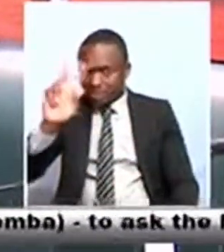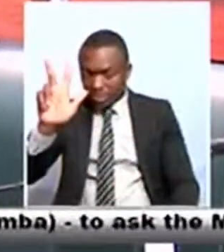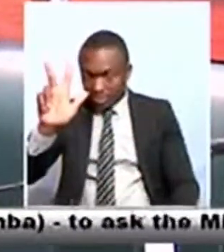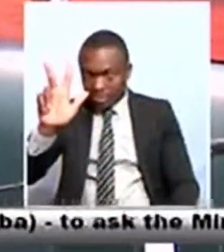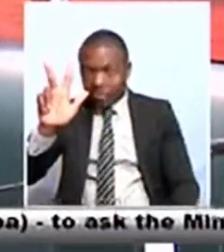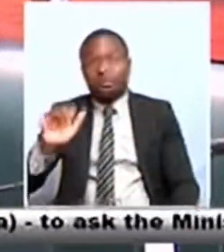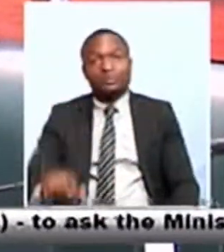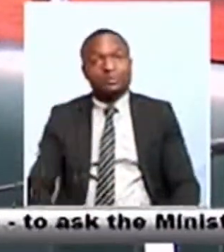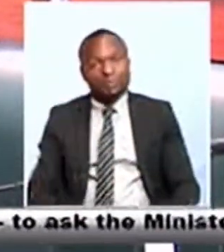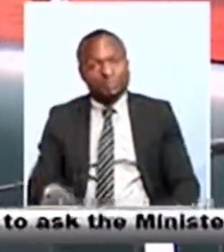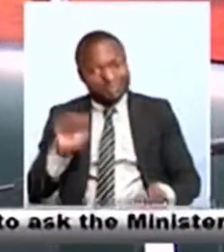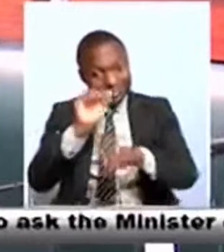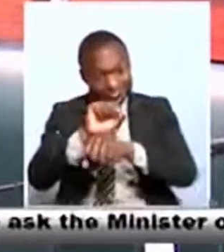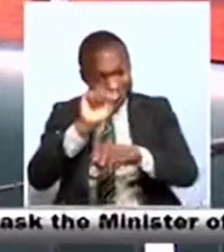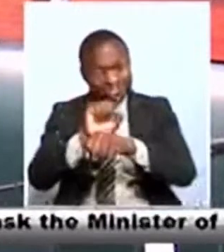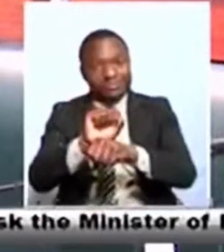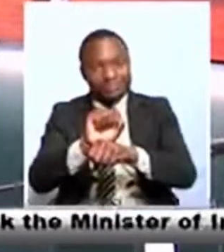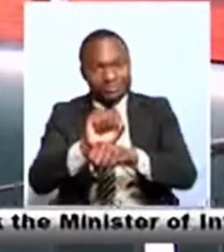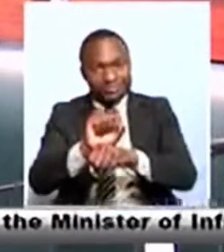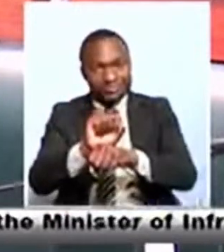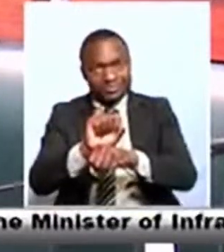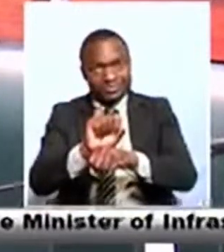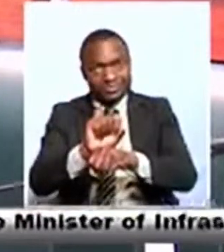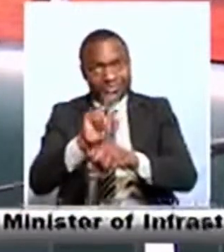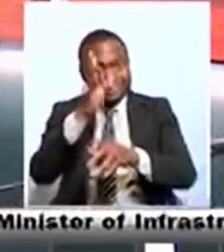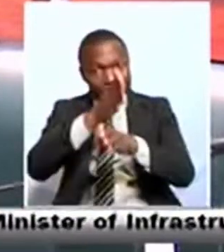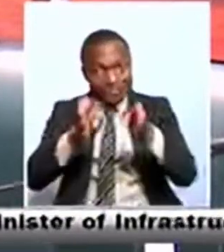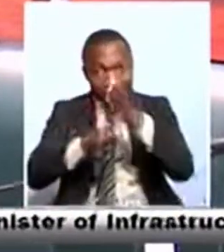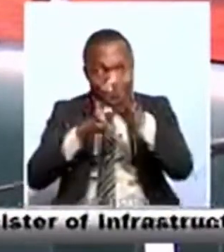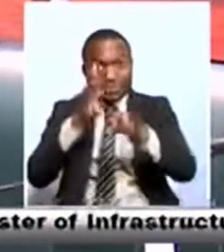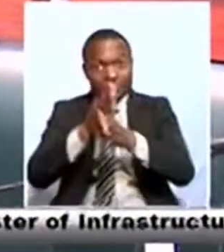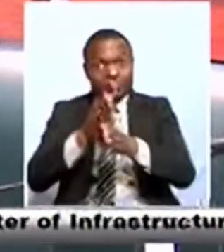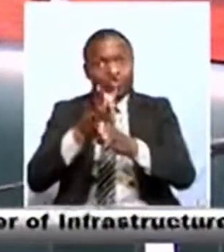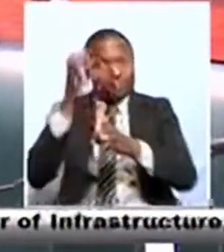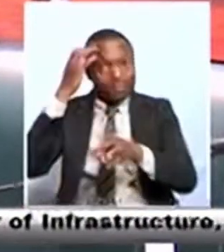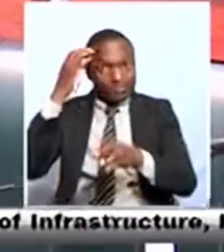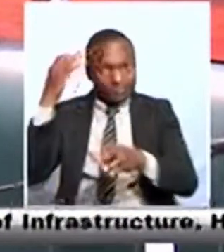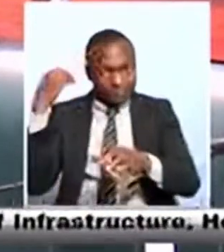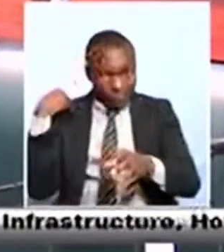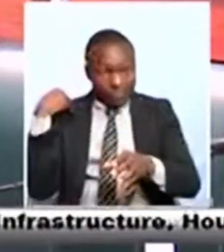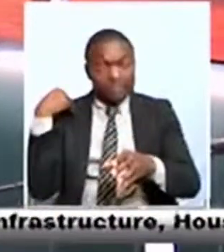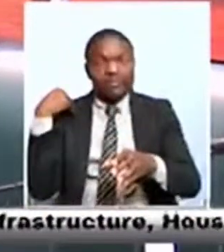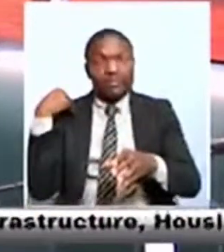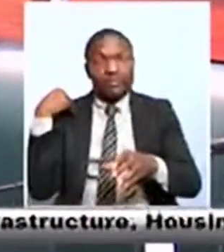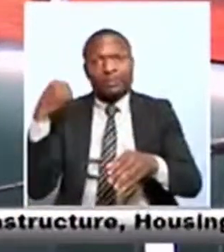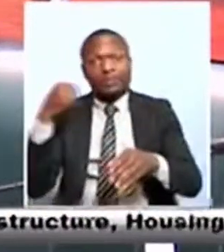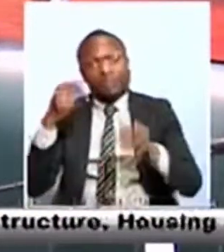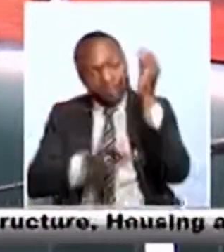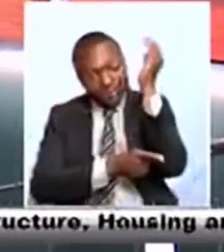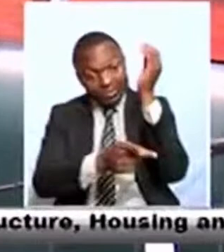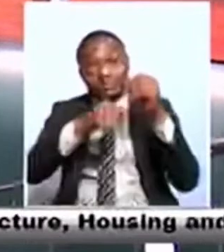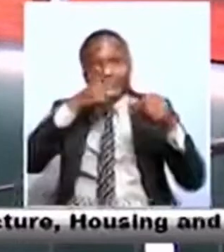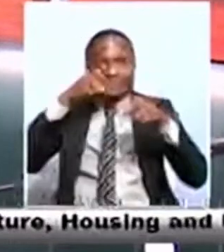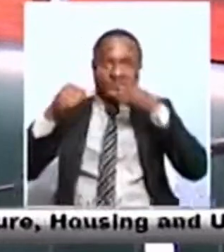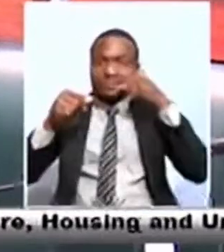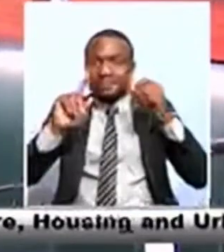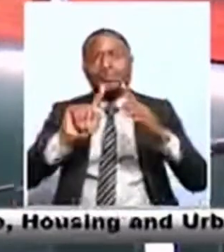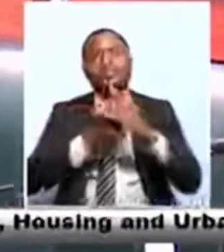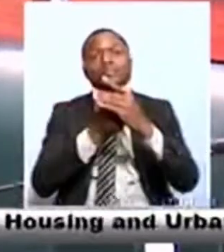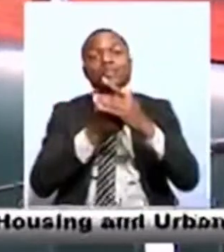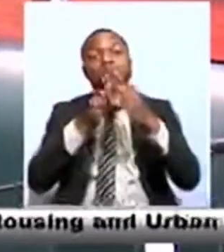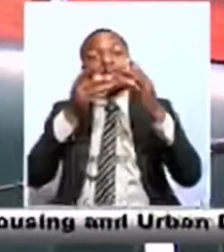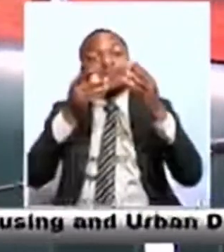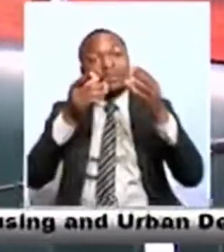2023, while works for the construction of the office block for the Department of Agriculture will resume once